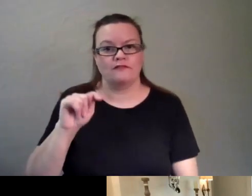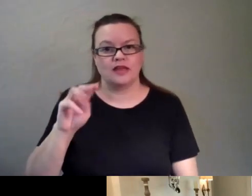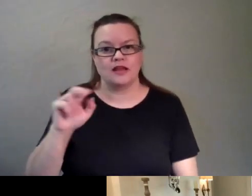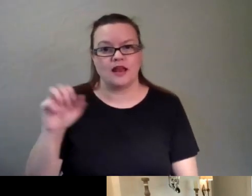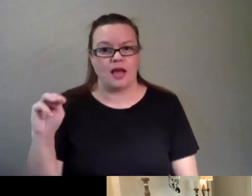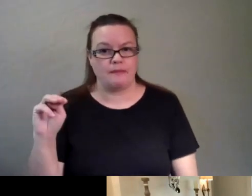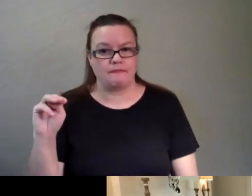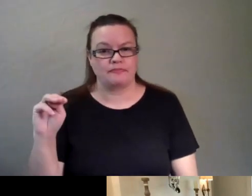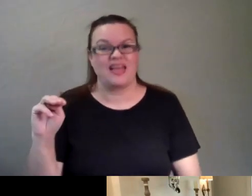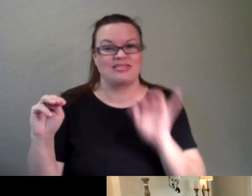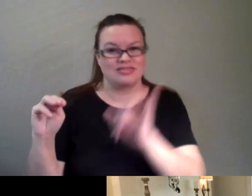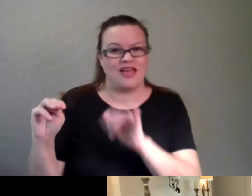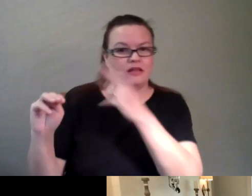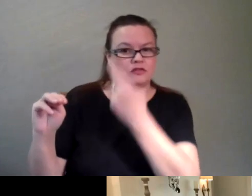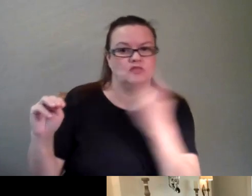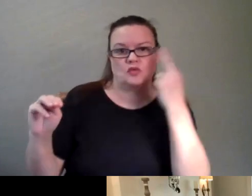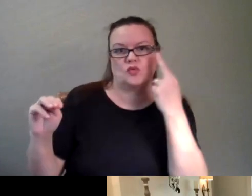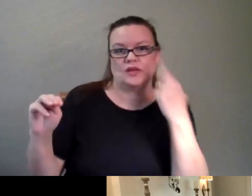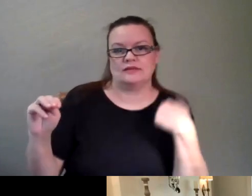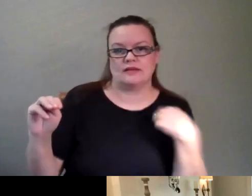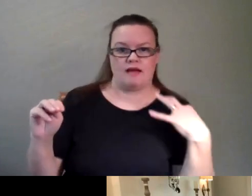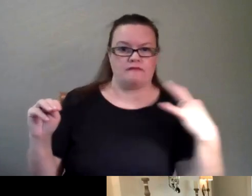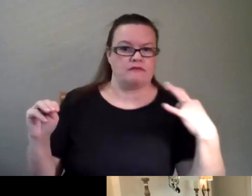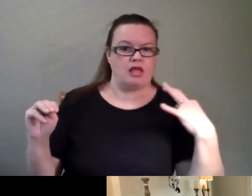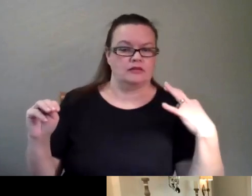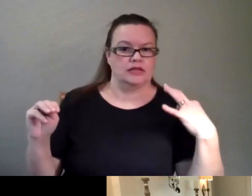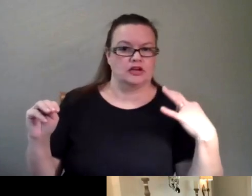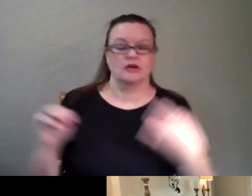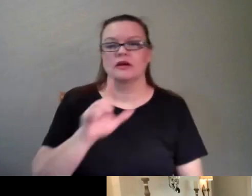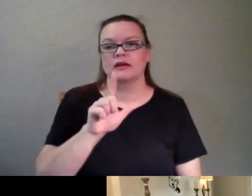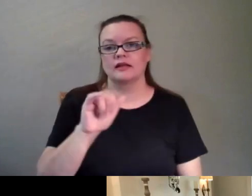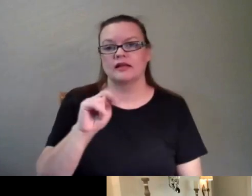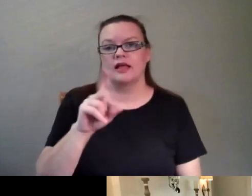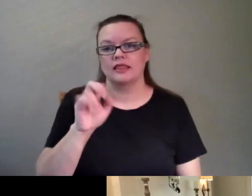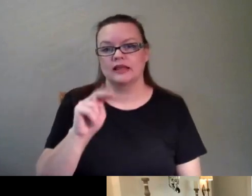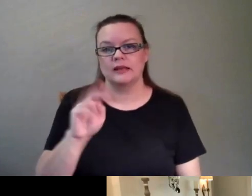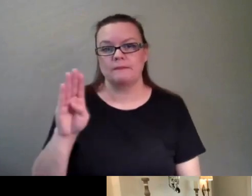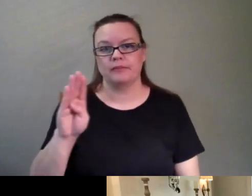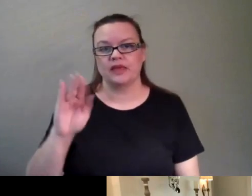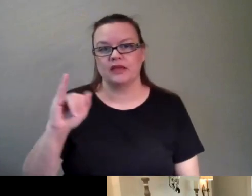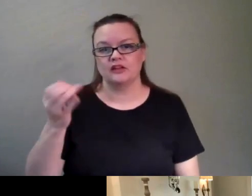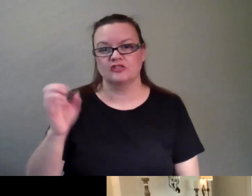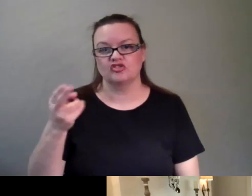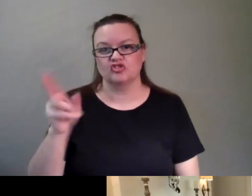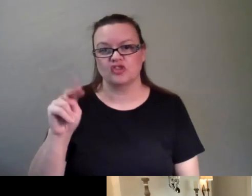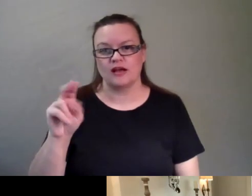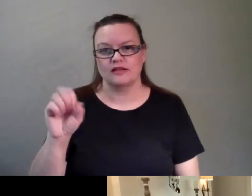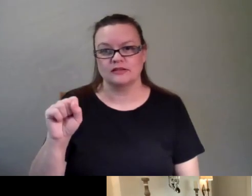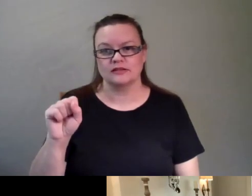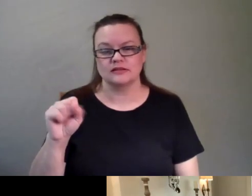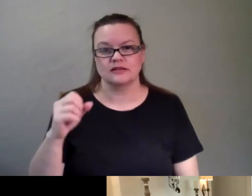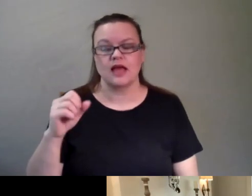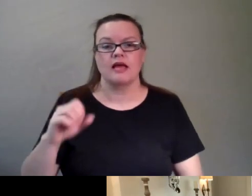volunteered in the Lyndon Johnson campaign. And quite frankly, got adopted by some college girls that were working